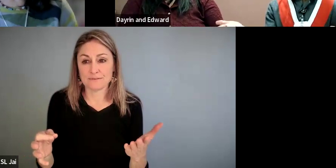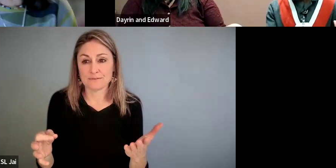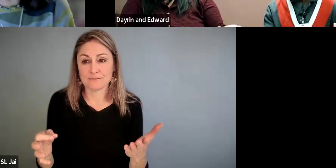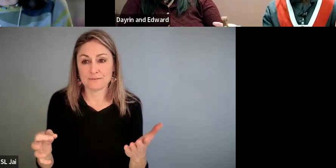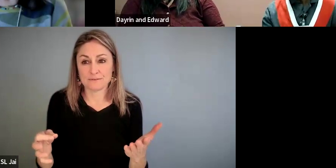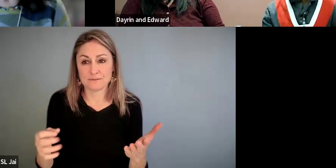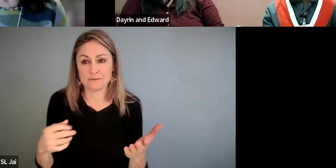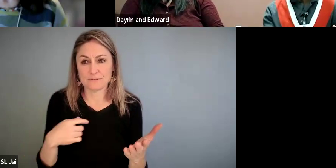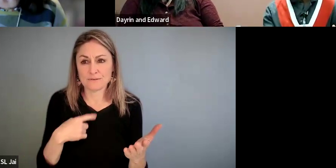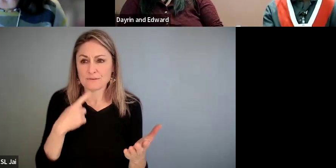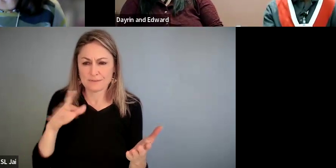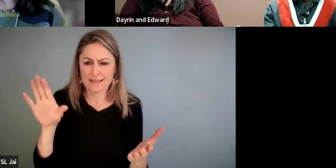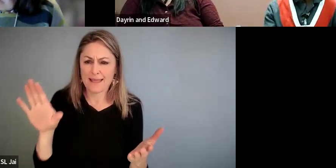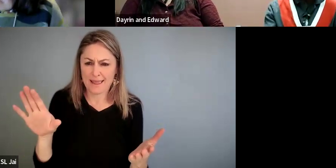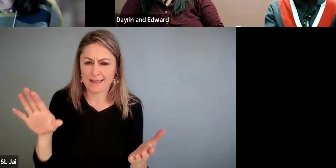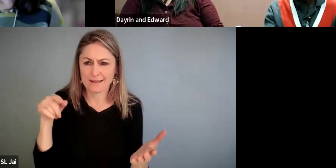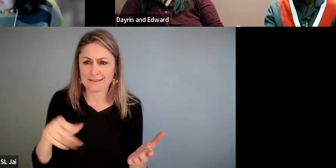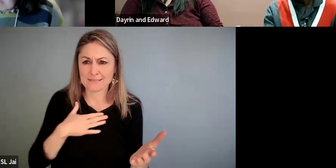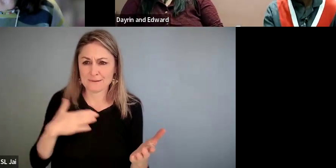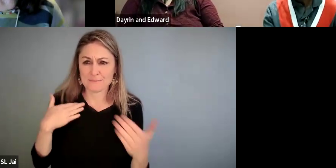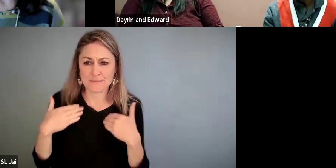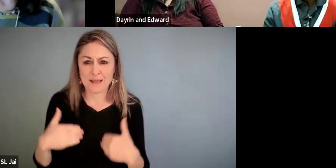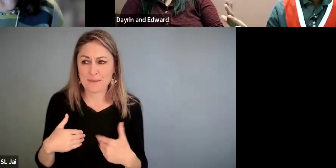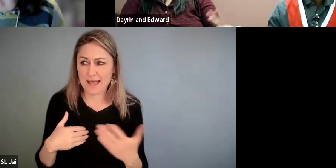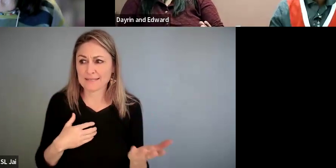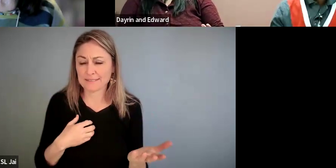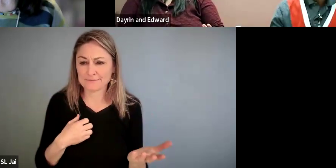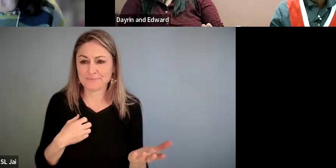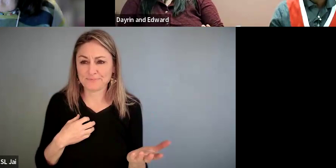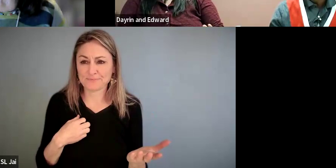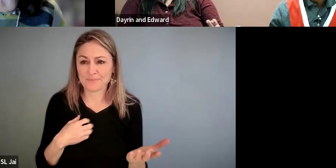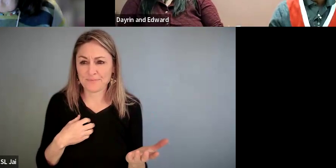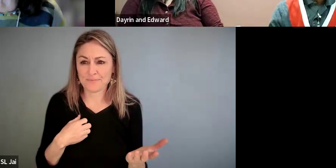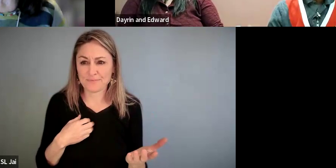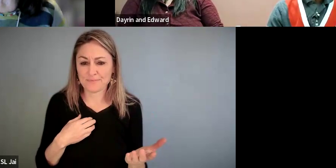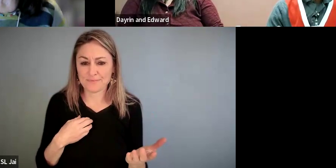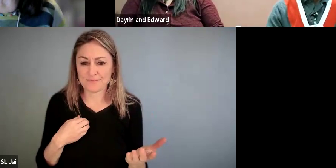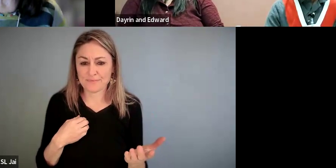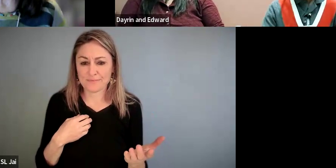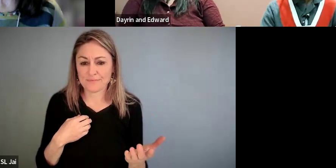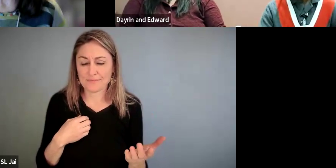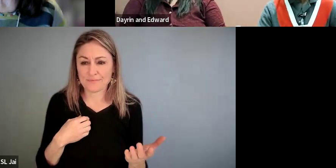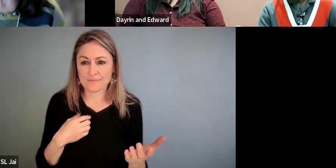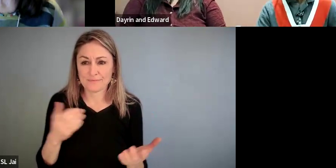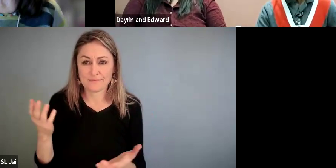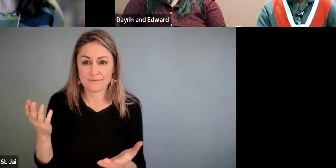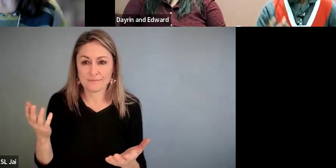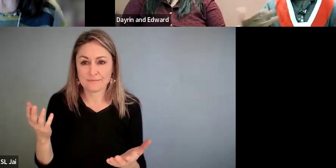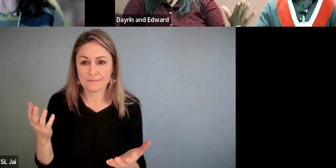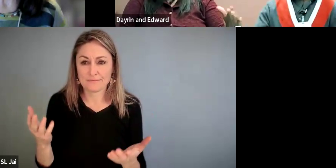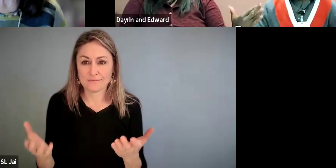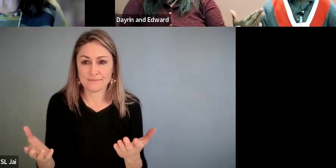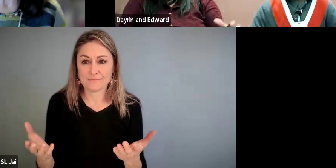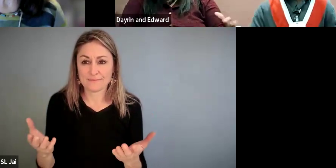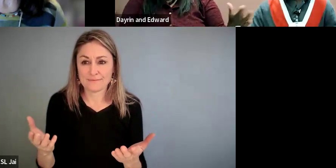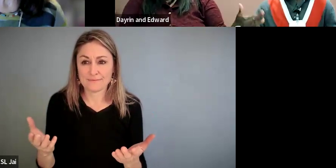doctor, hey, this is in my body. Don't do anything that I don't want. And so That's another it's just